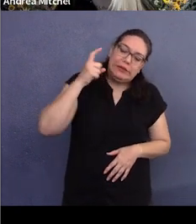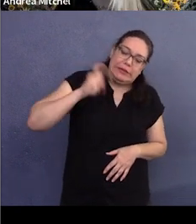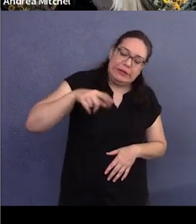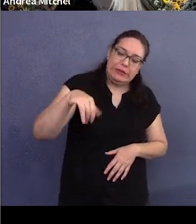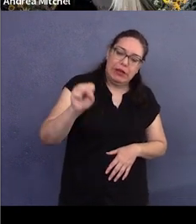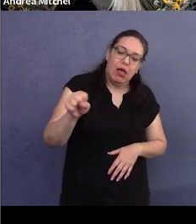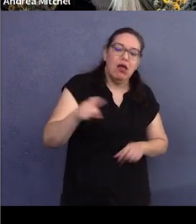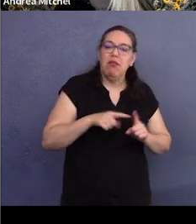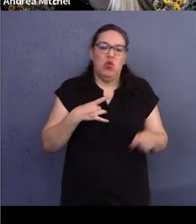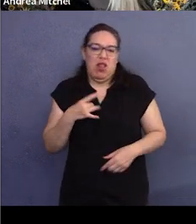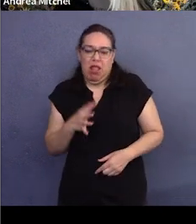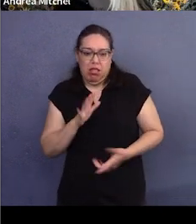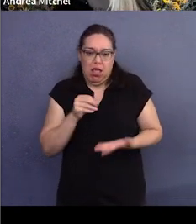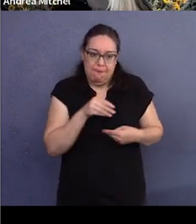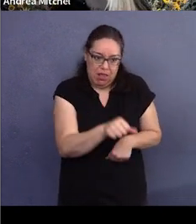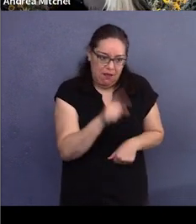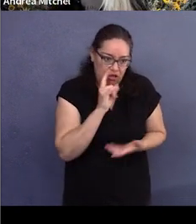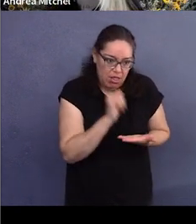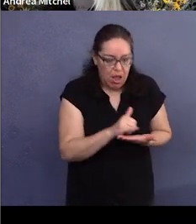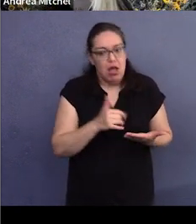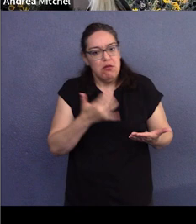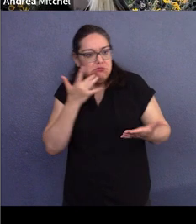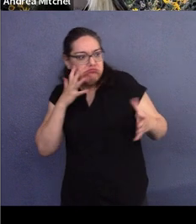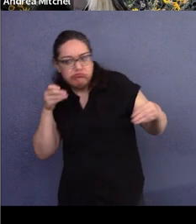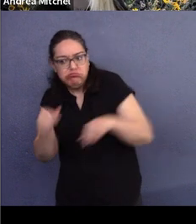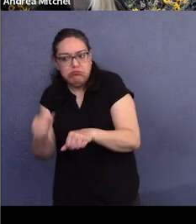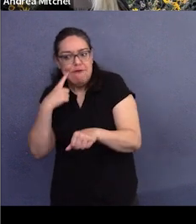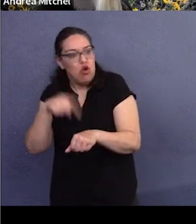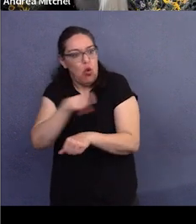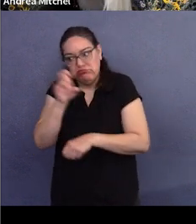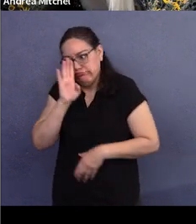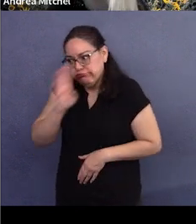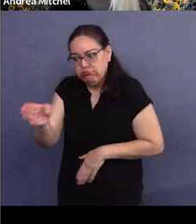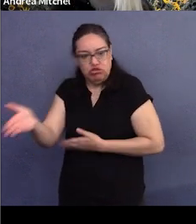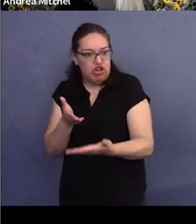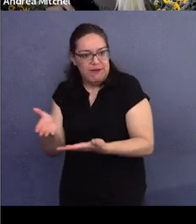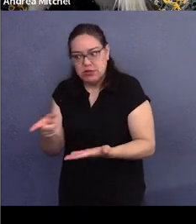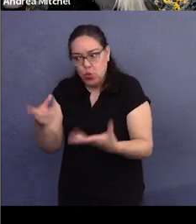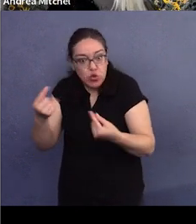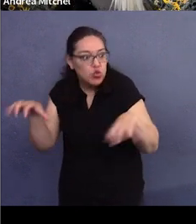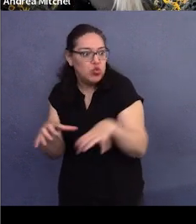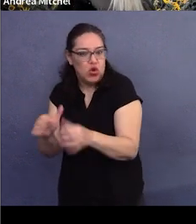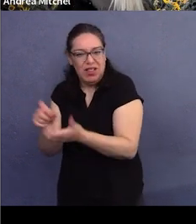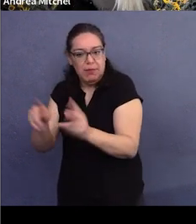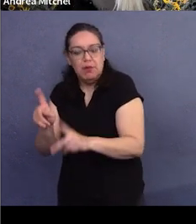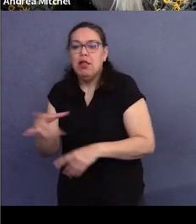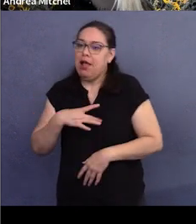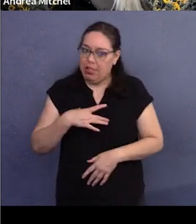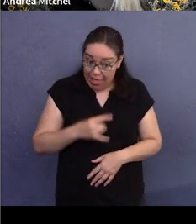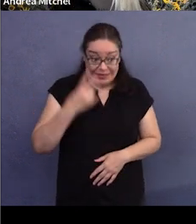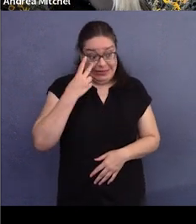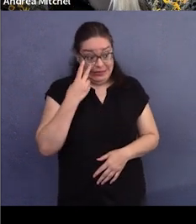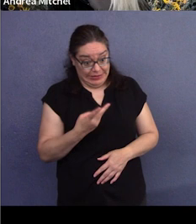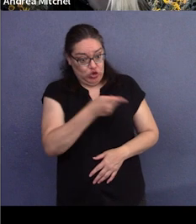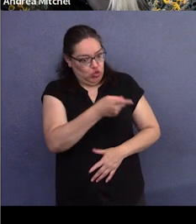your target population. They like they like you to pay people appropriate salaries